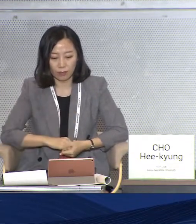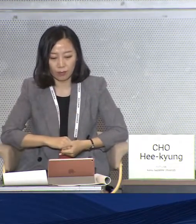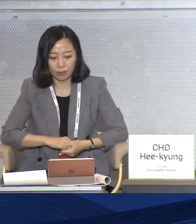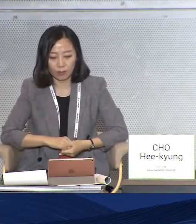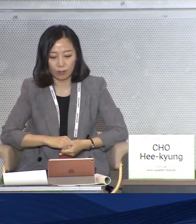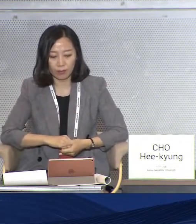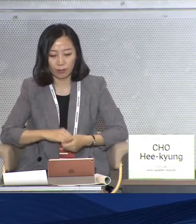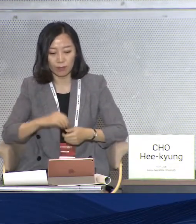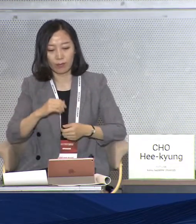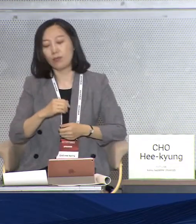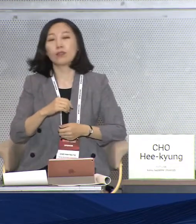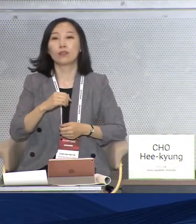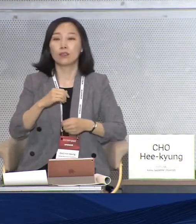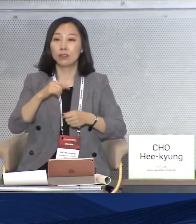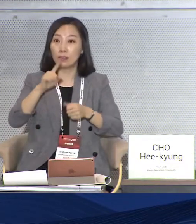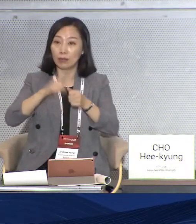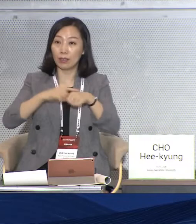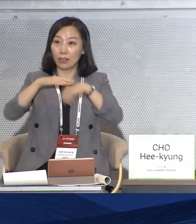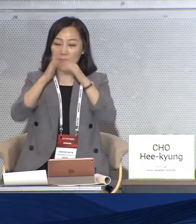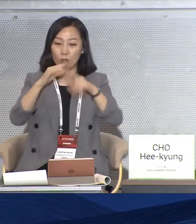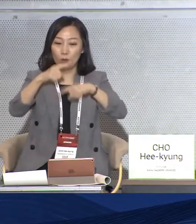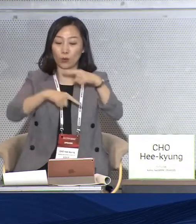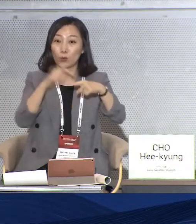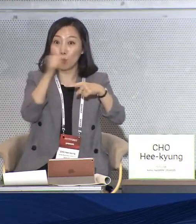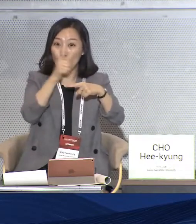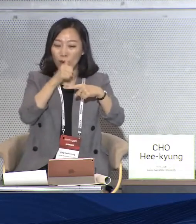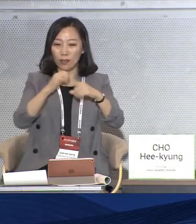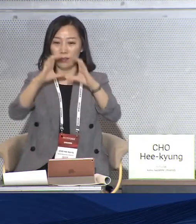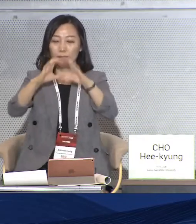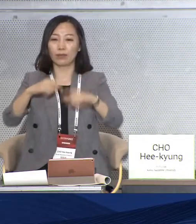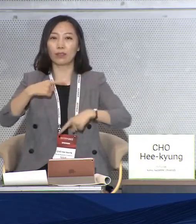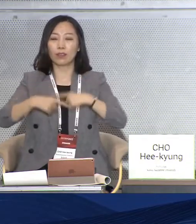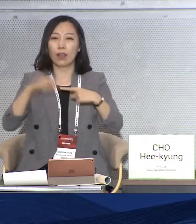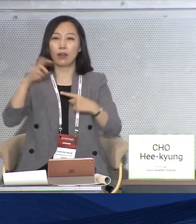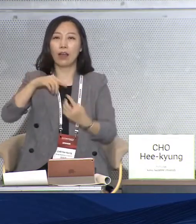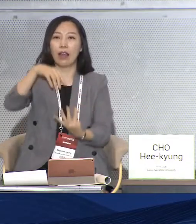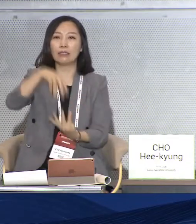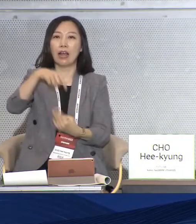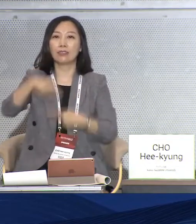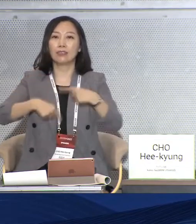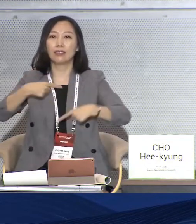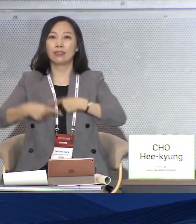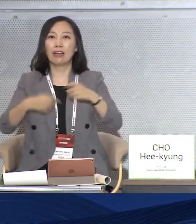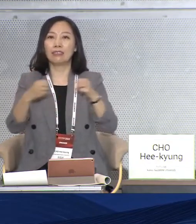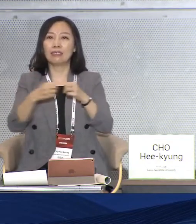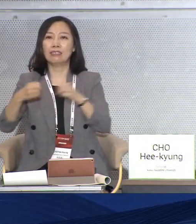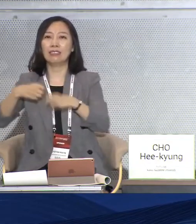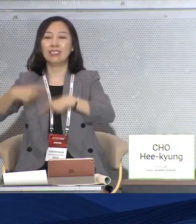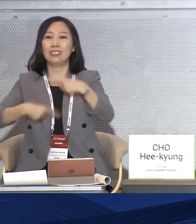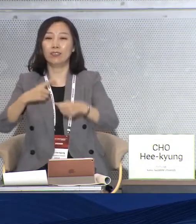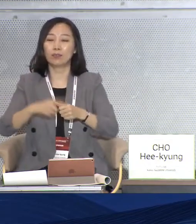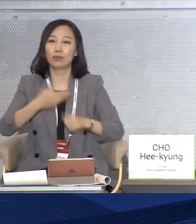facial sign and etc. that AI just not keeping up until now.